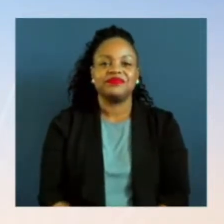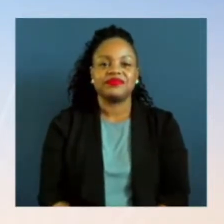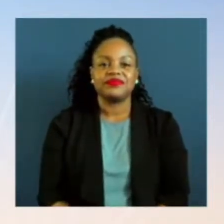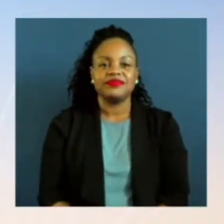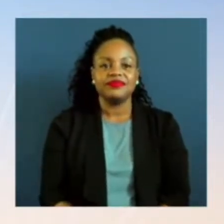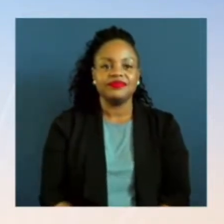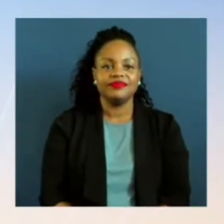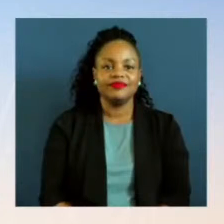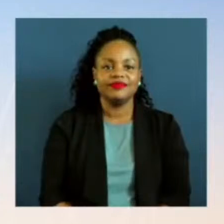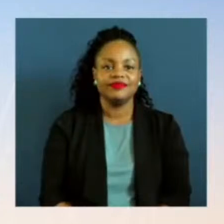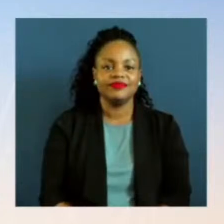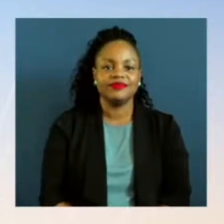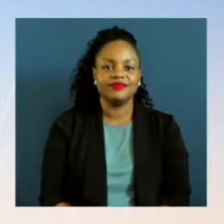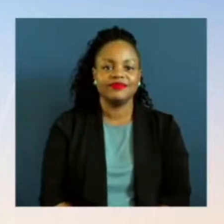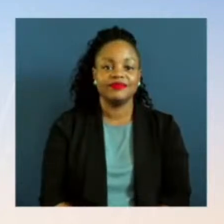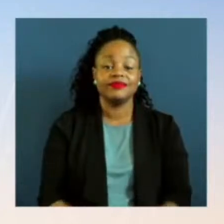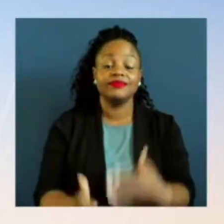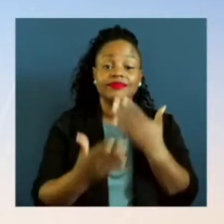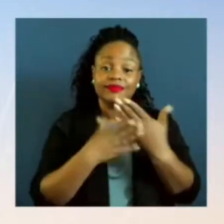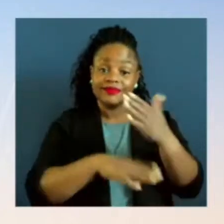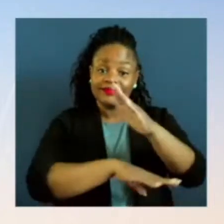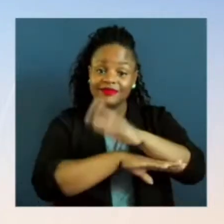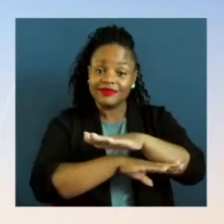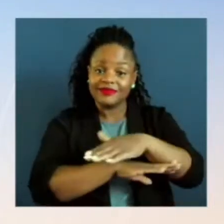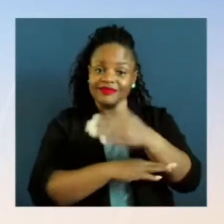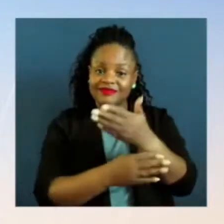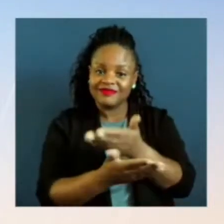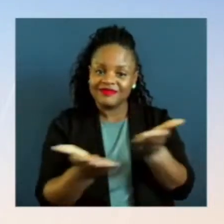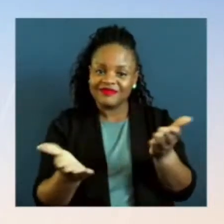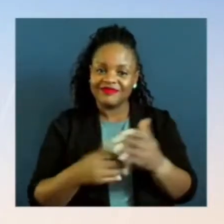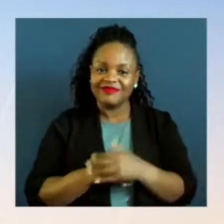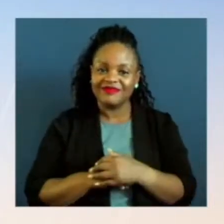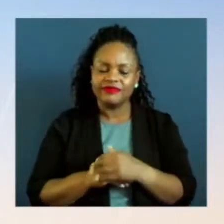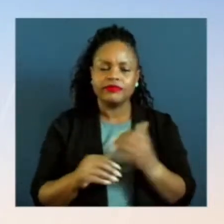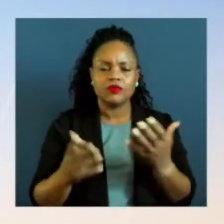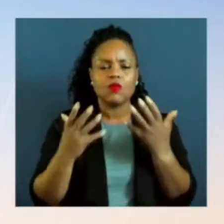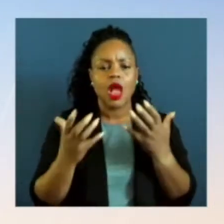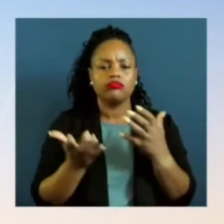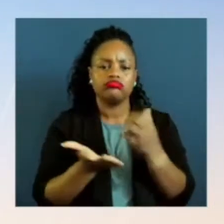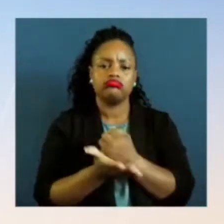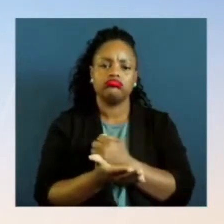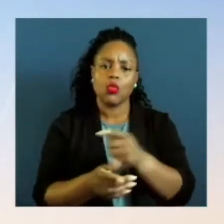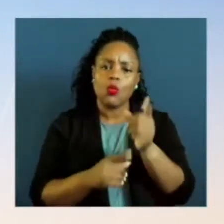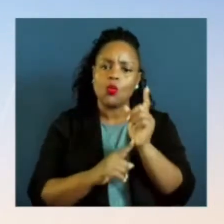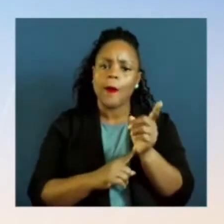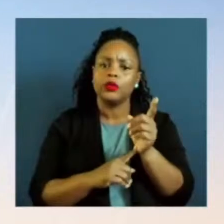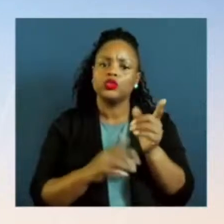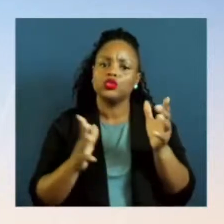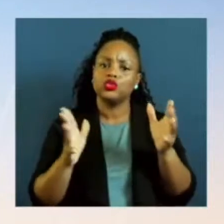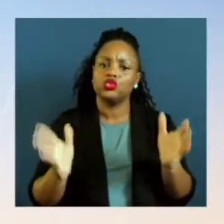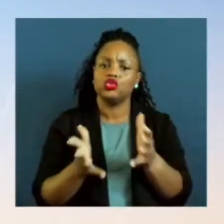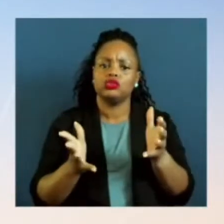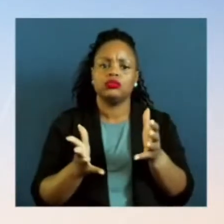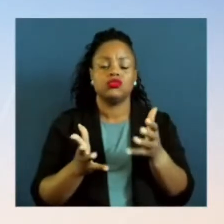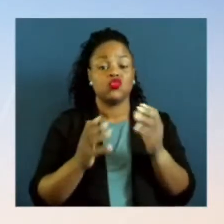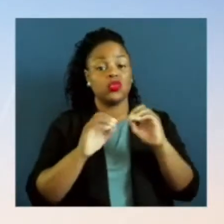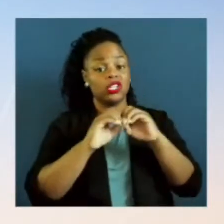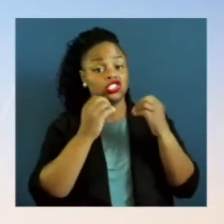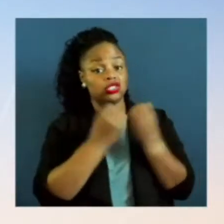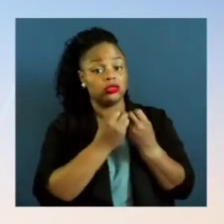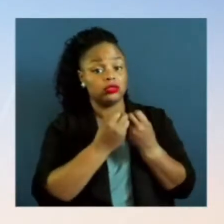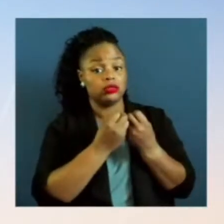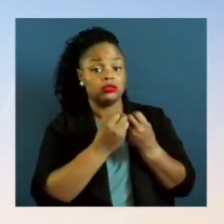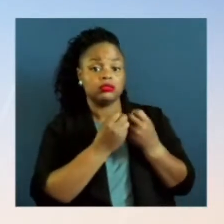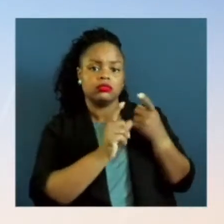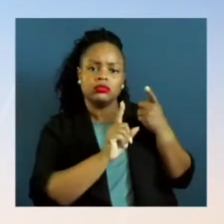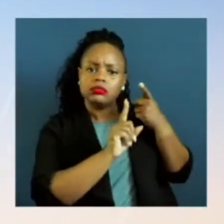Good afternoon, everyone. So we want to take a moment to encourage organizations to be on guard for malicious cyber activity